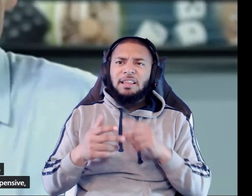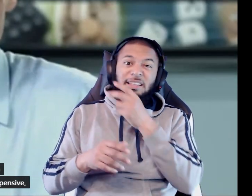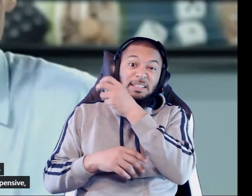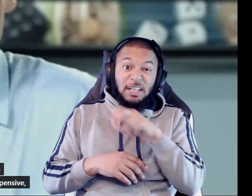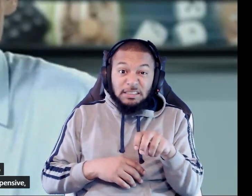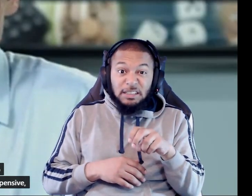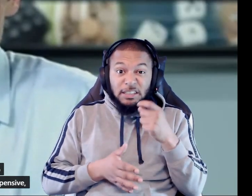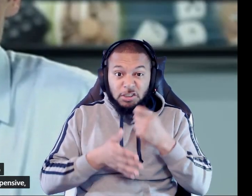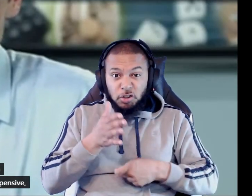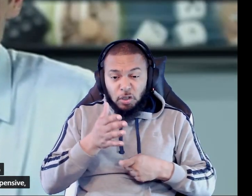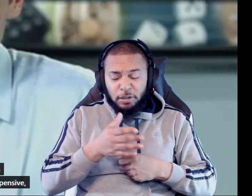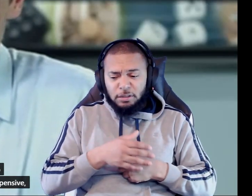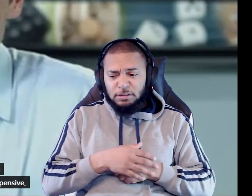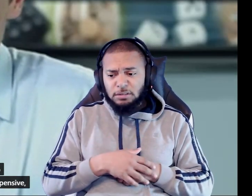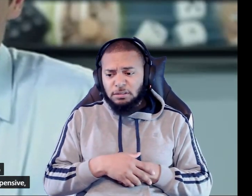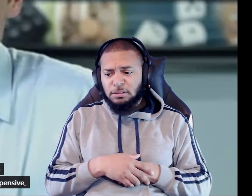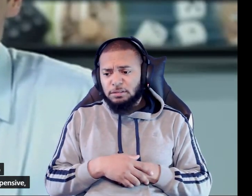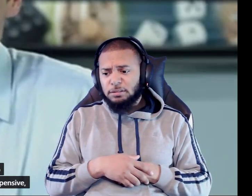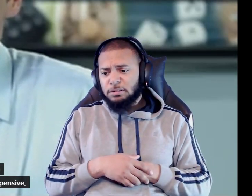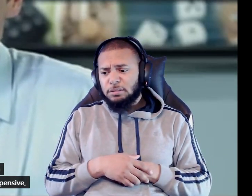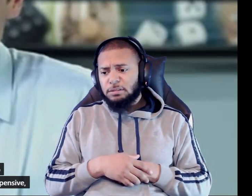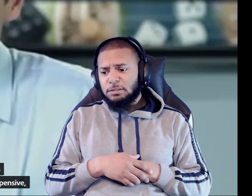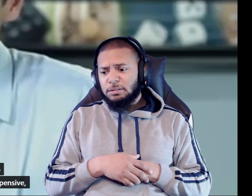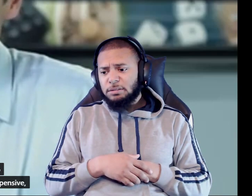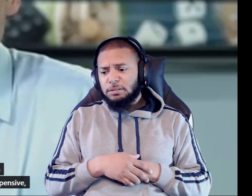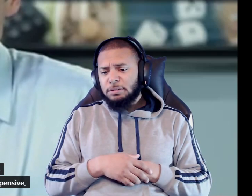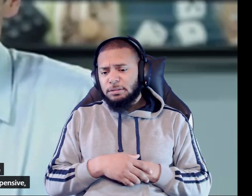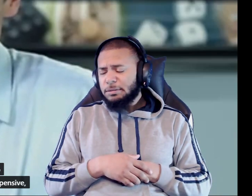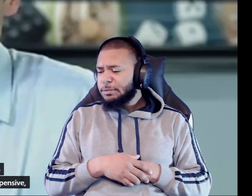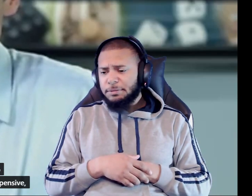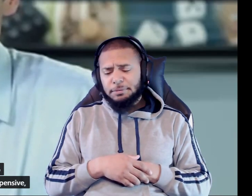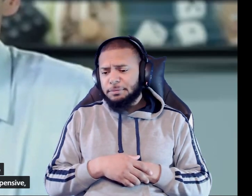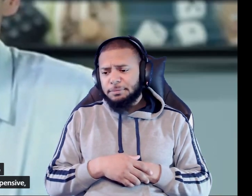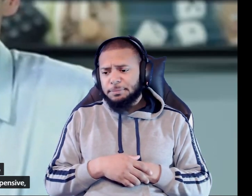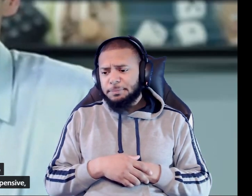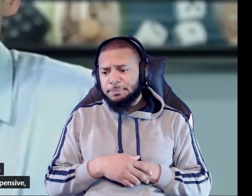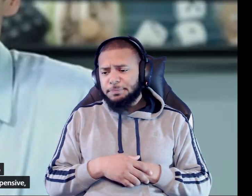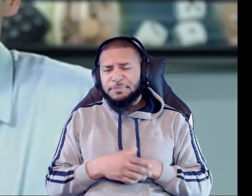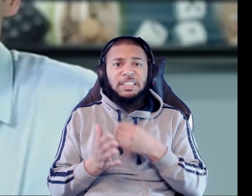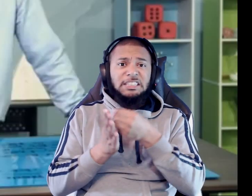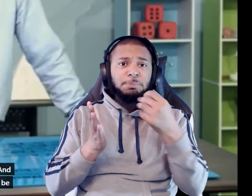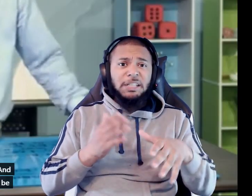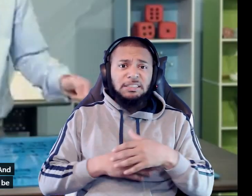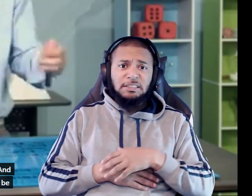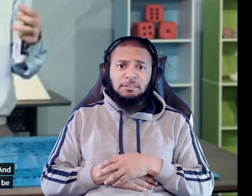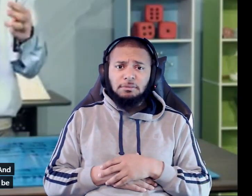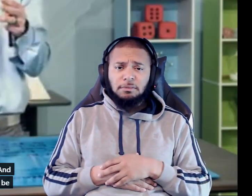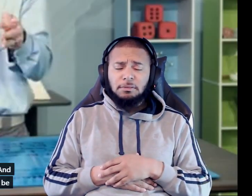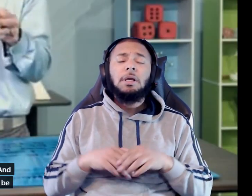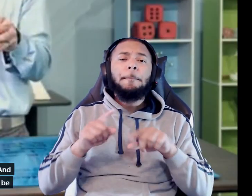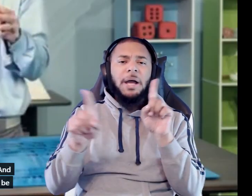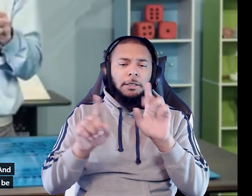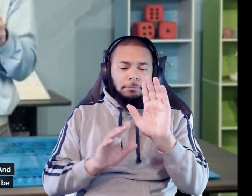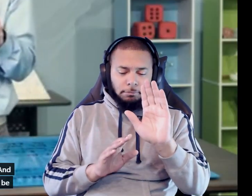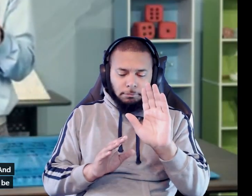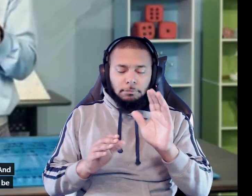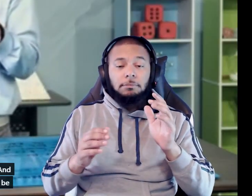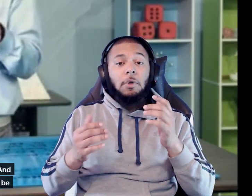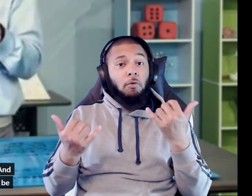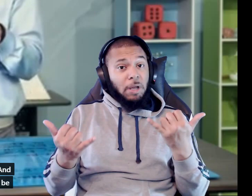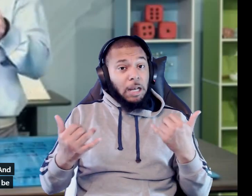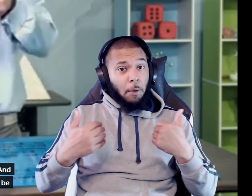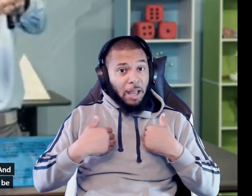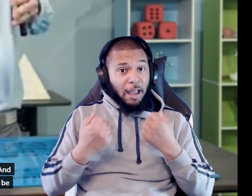get it to me, to that dealership. It's pretty expensive. But I do have a car right